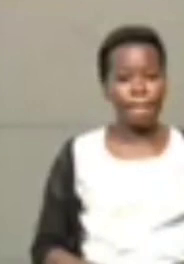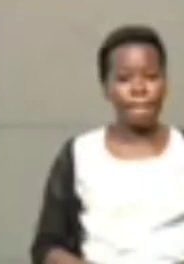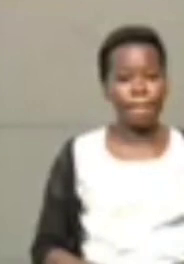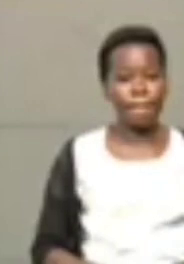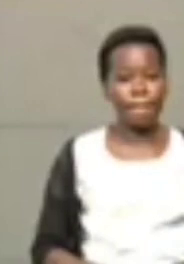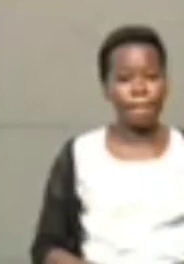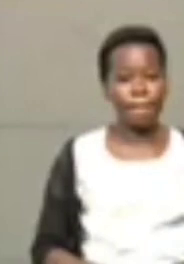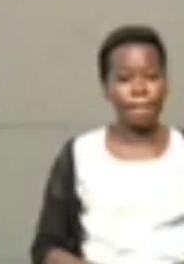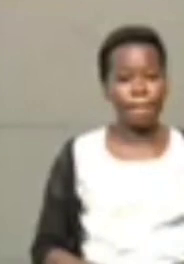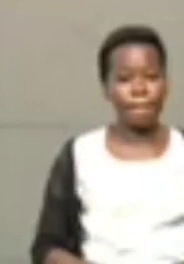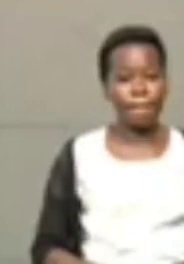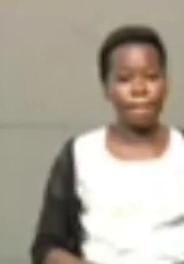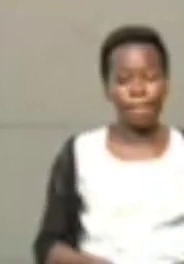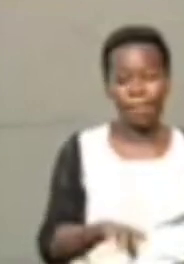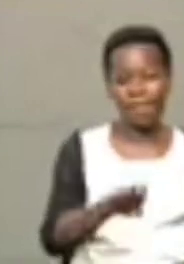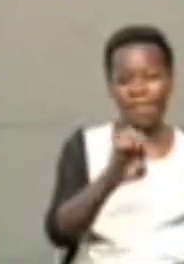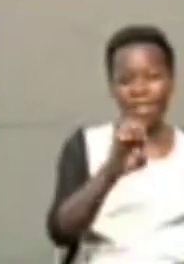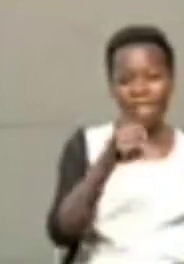EFRIS,